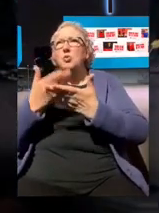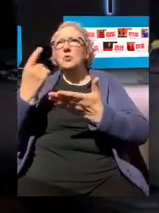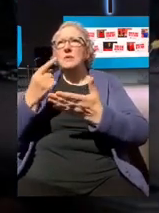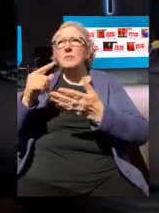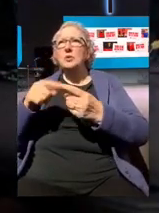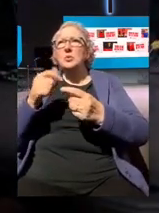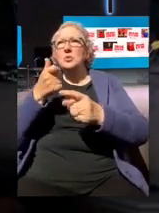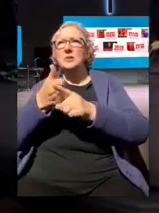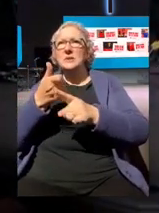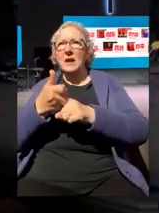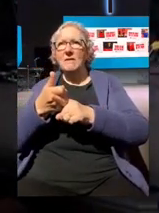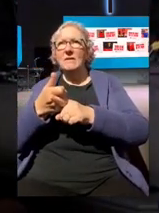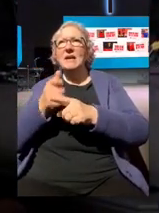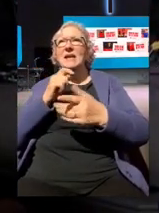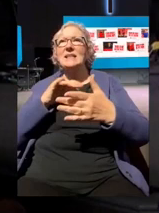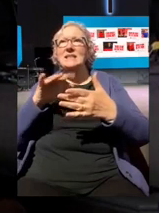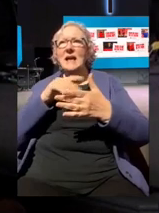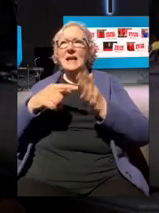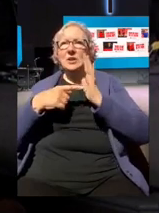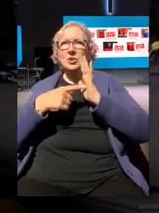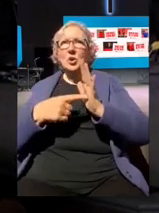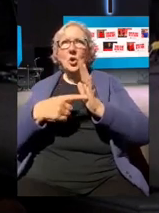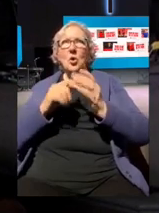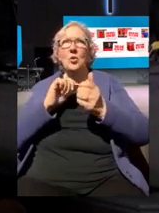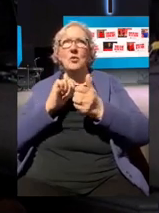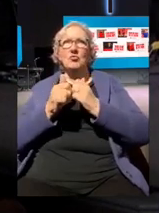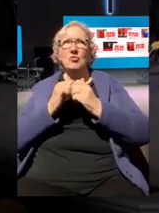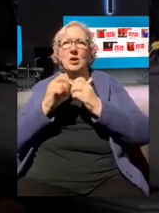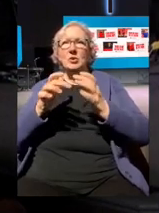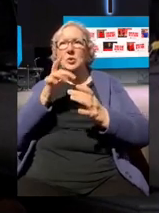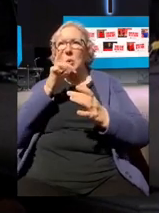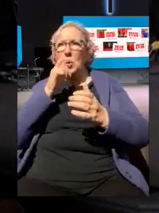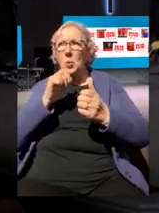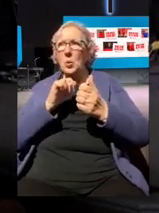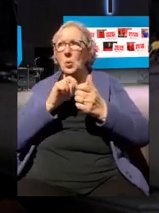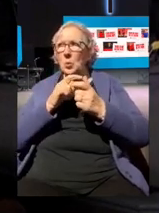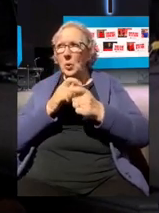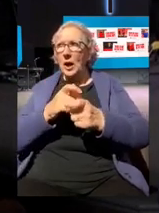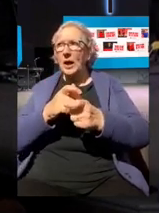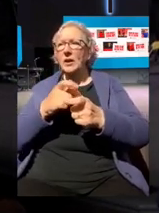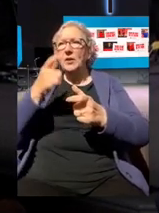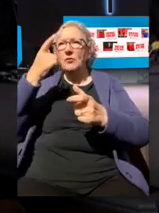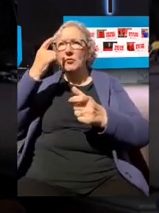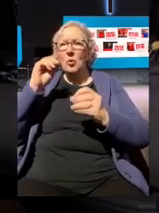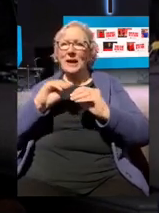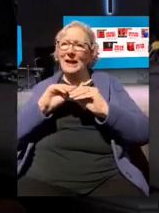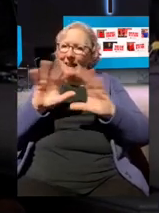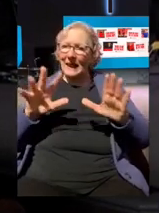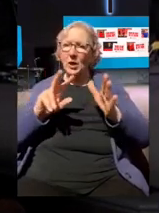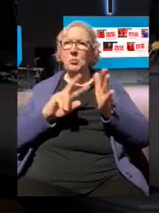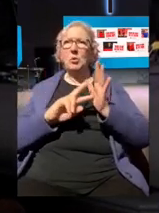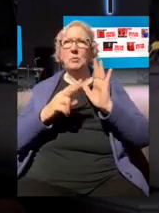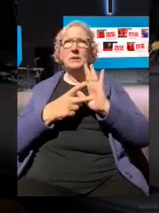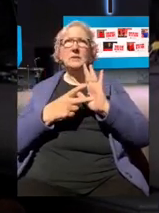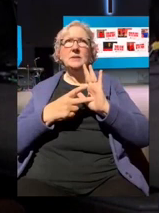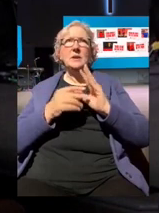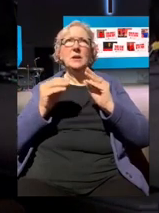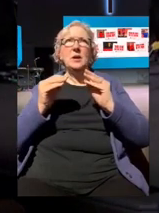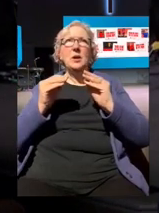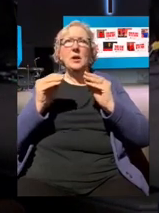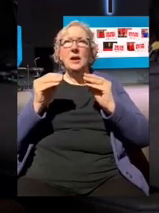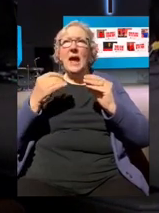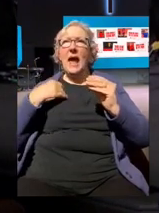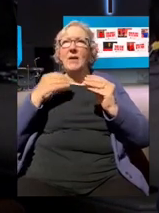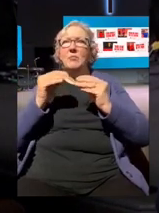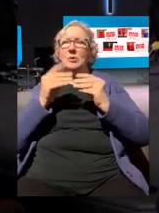repeatedly show that runners who are running for a clear purpose are more successful and